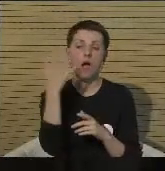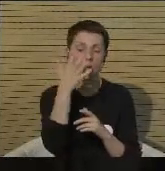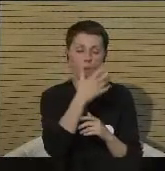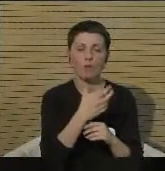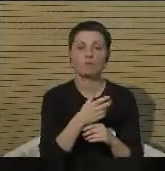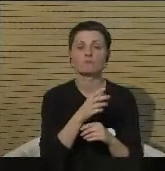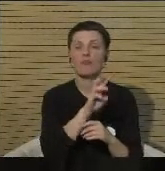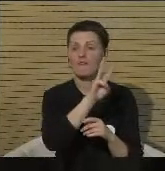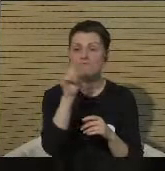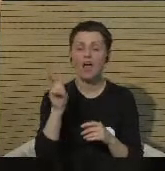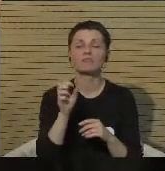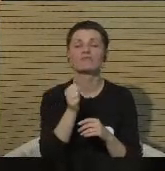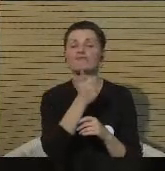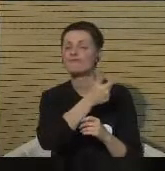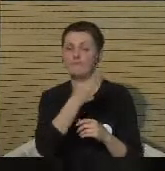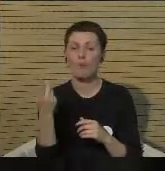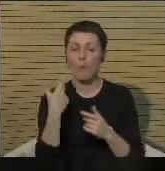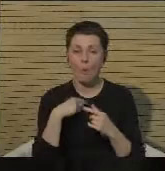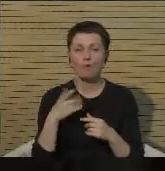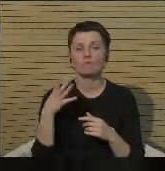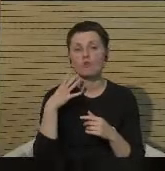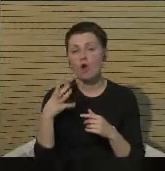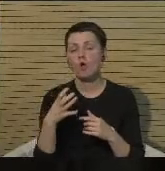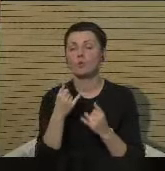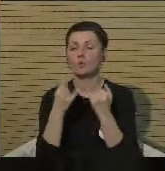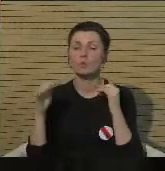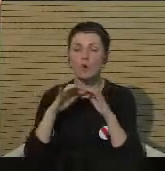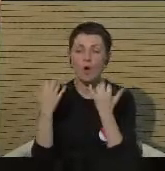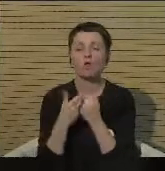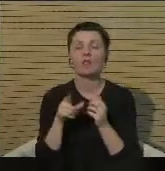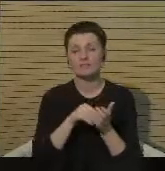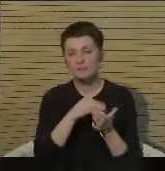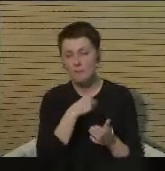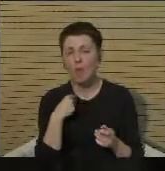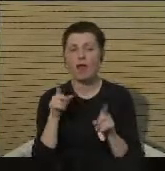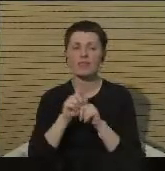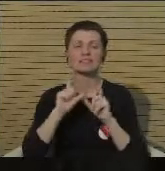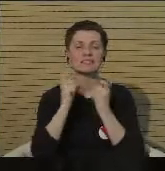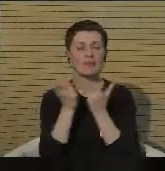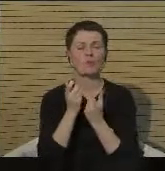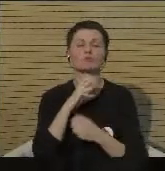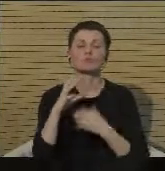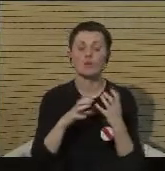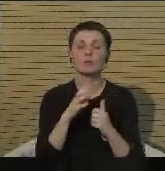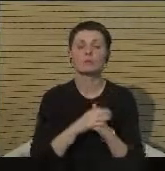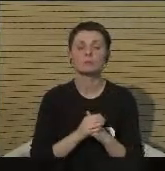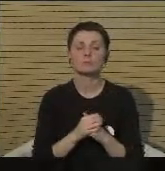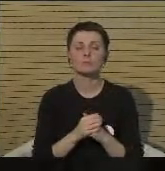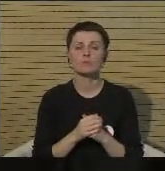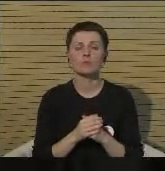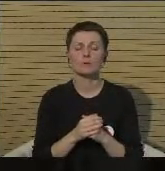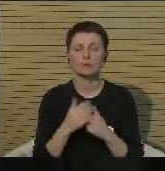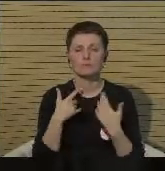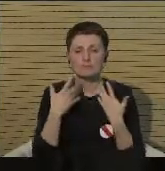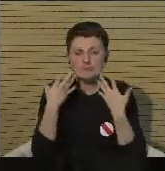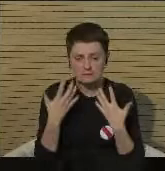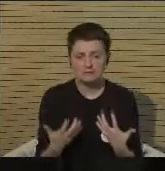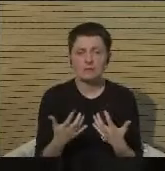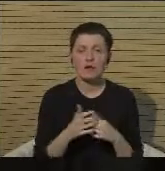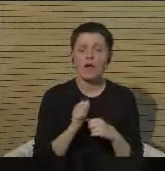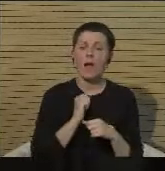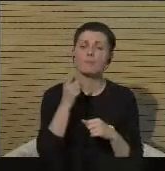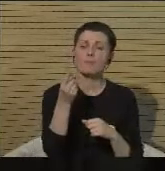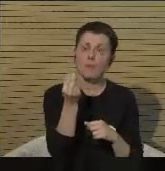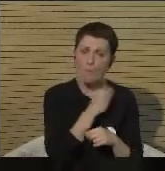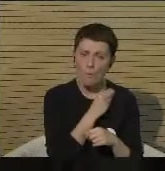But because so many people are watching you at this moment from Poland and abroad, we would be